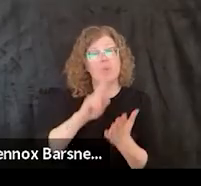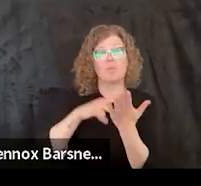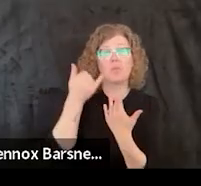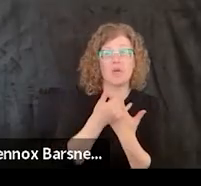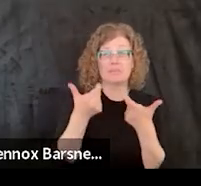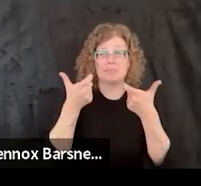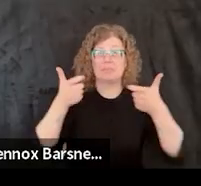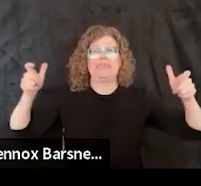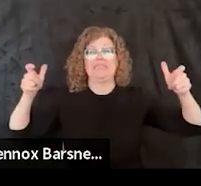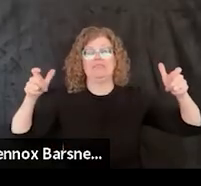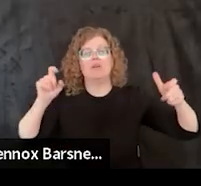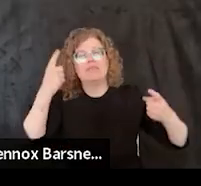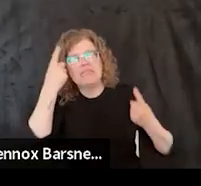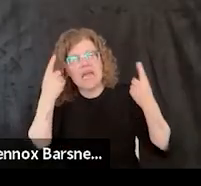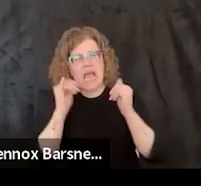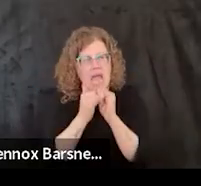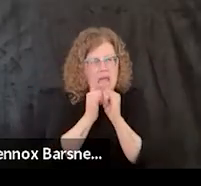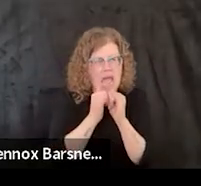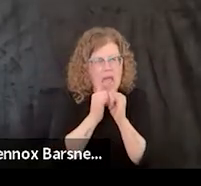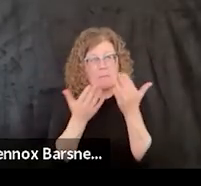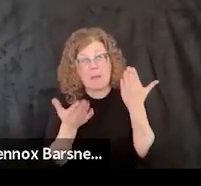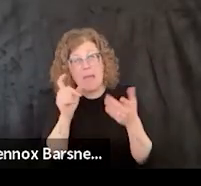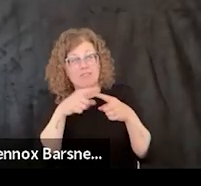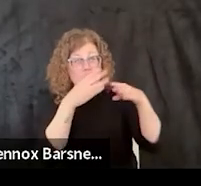costs or break your plan out in 2 phases.